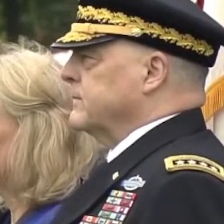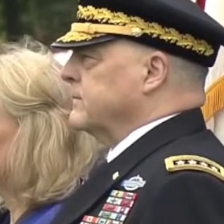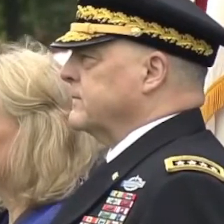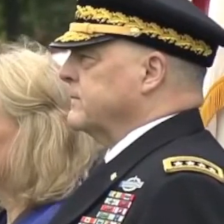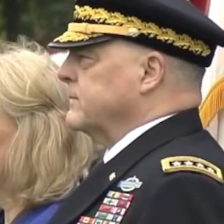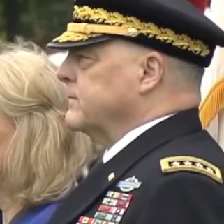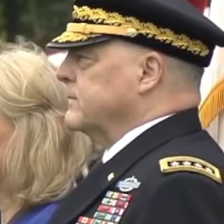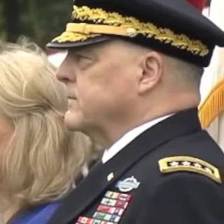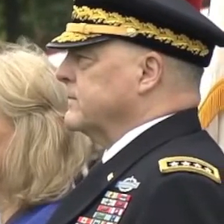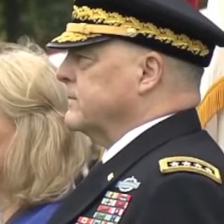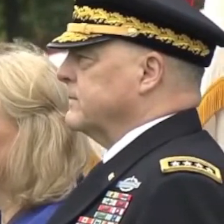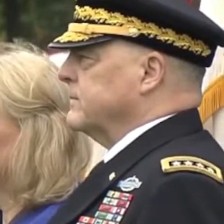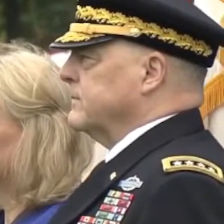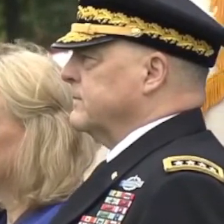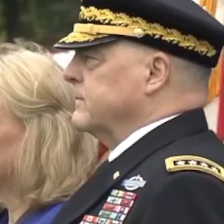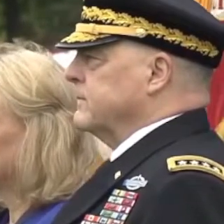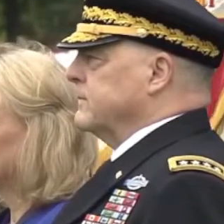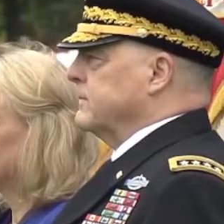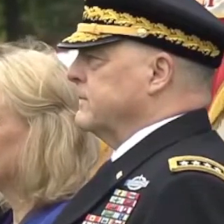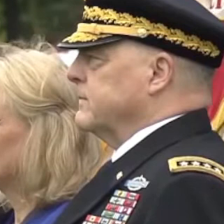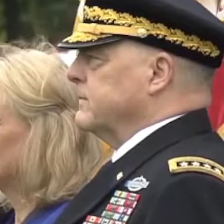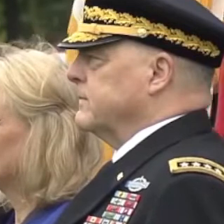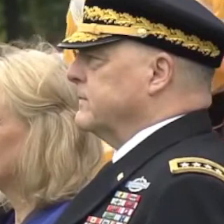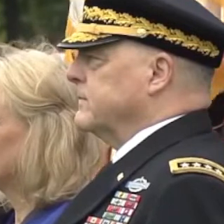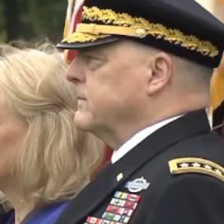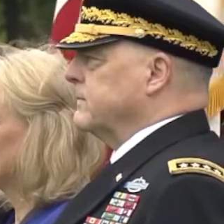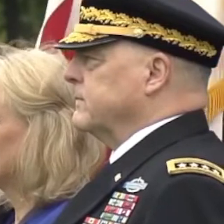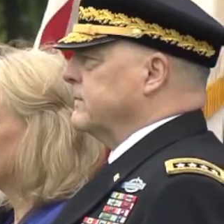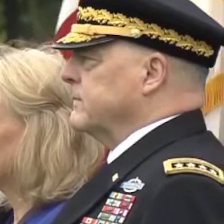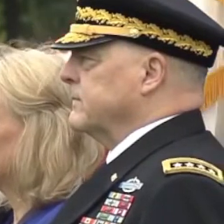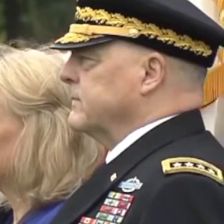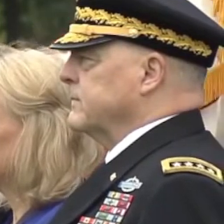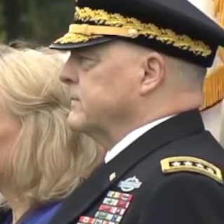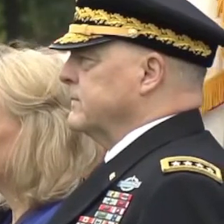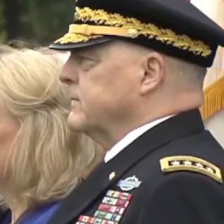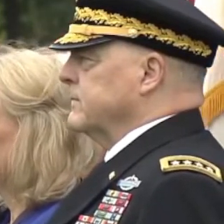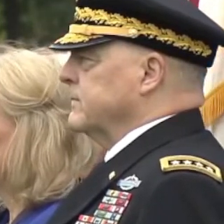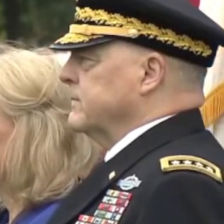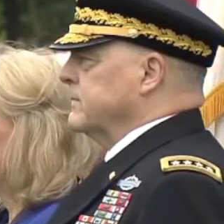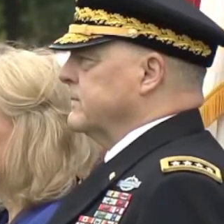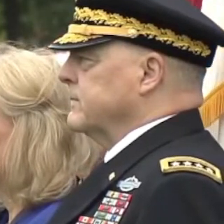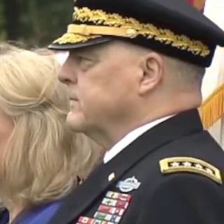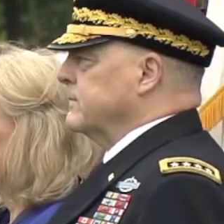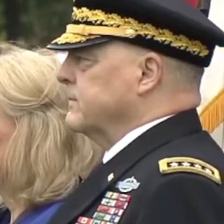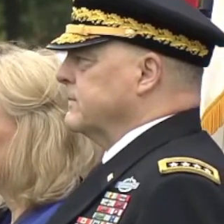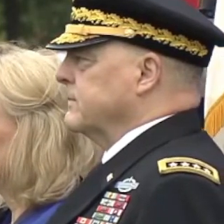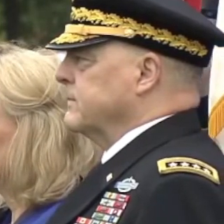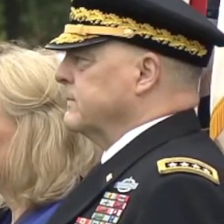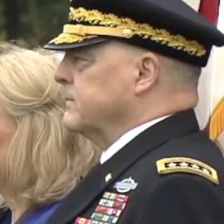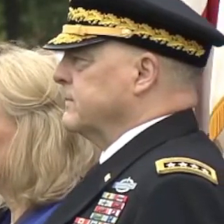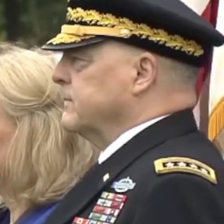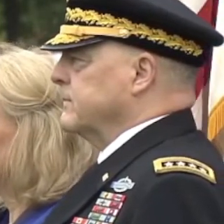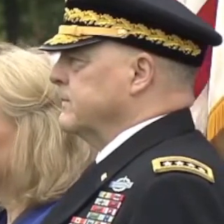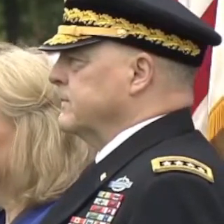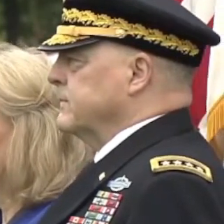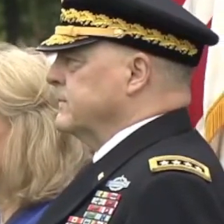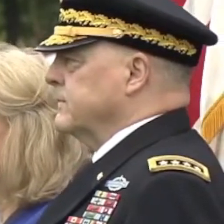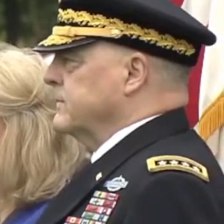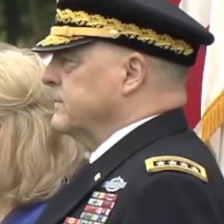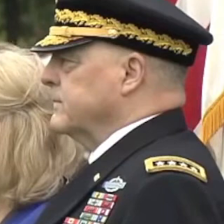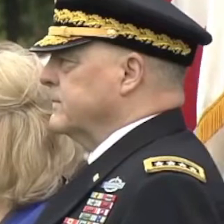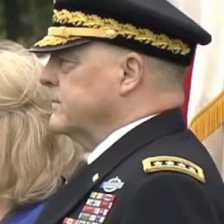accomplishments of Mrs. Milley reflect great credit upon herself and the Department of Defense. Signed, Lloyd J. Austin